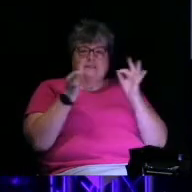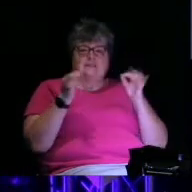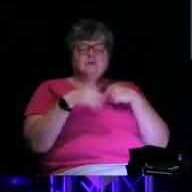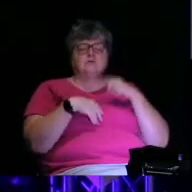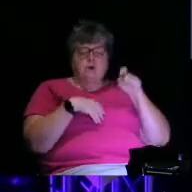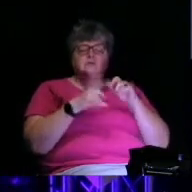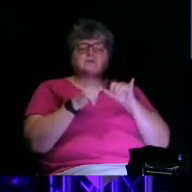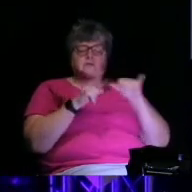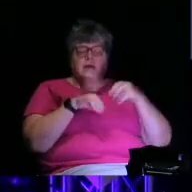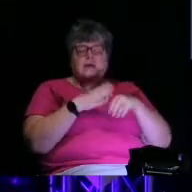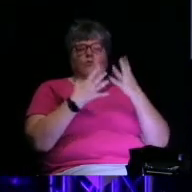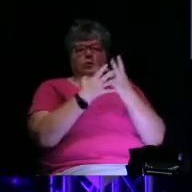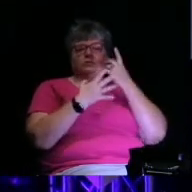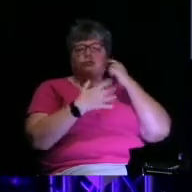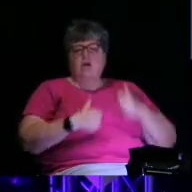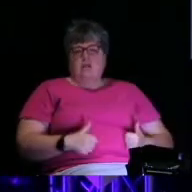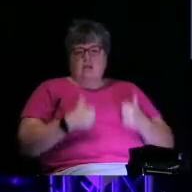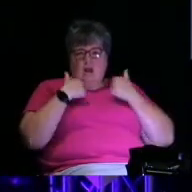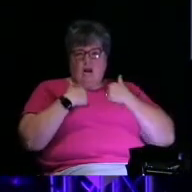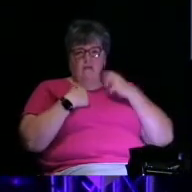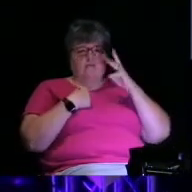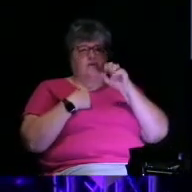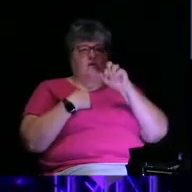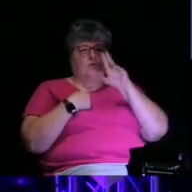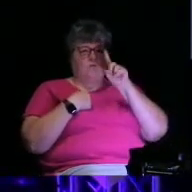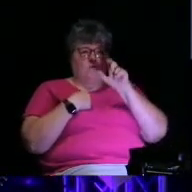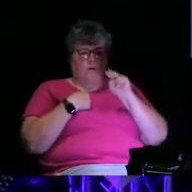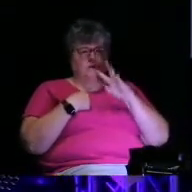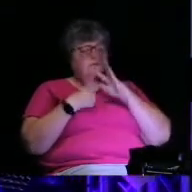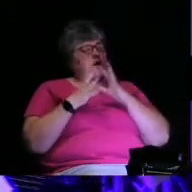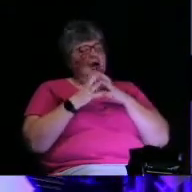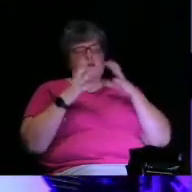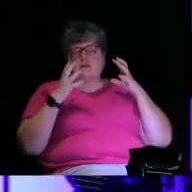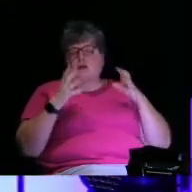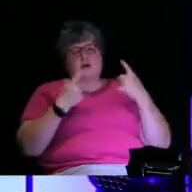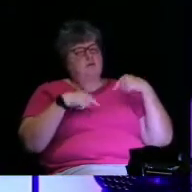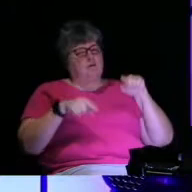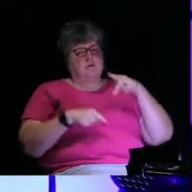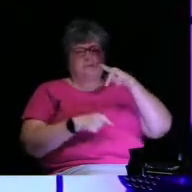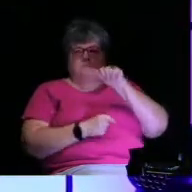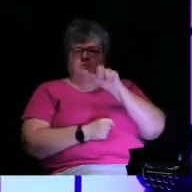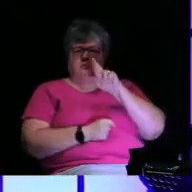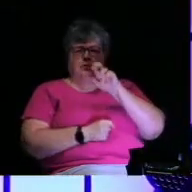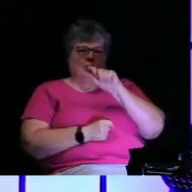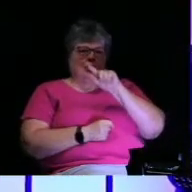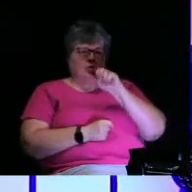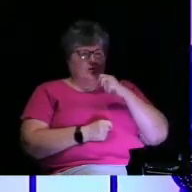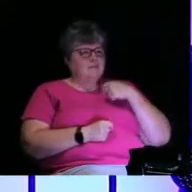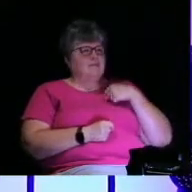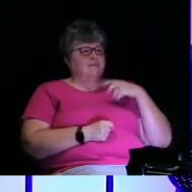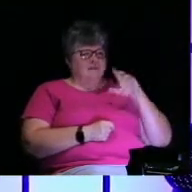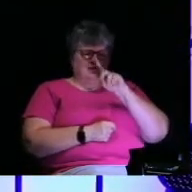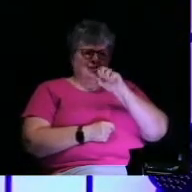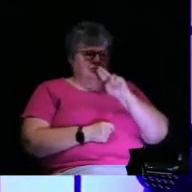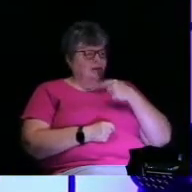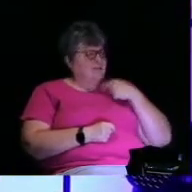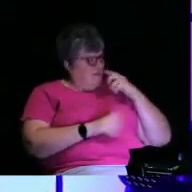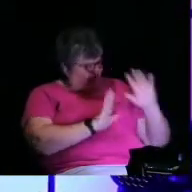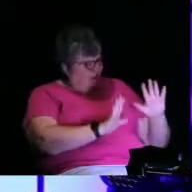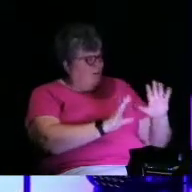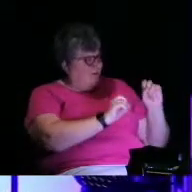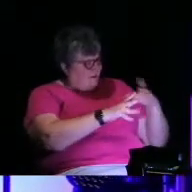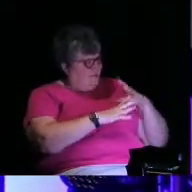fact, he spoke so much that Dad, he told him to be quiet. Stop. You're going to talk me back into this place. Like, be quiet. But yeah, but